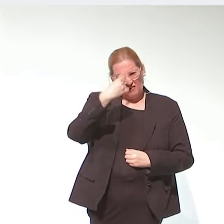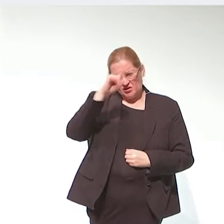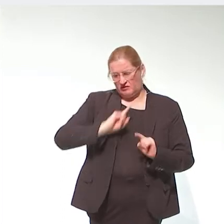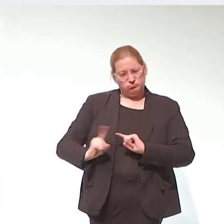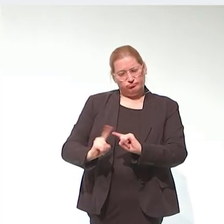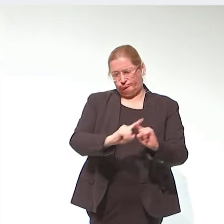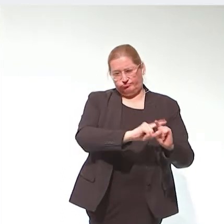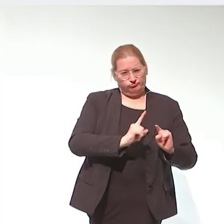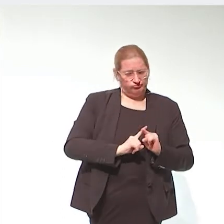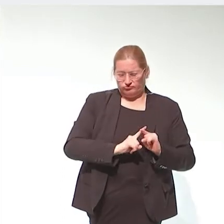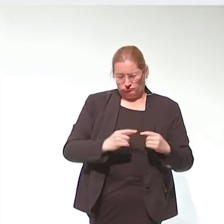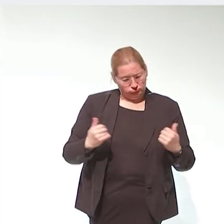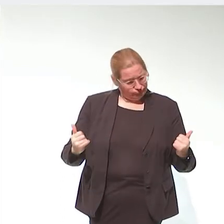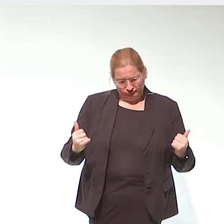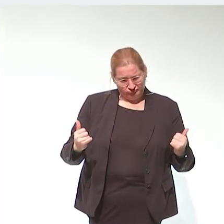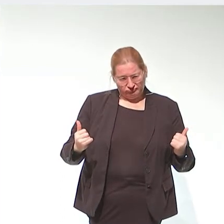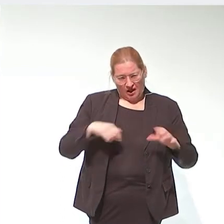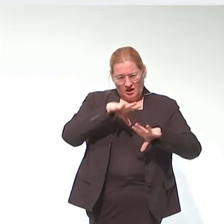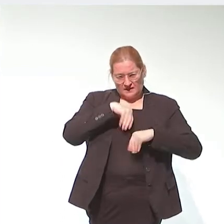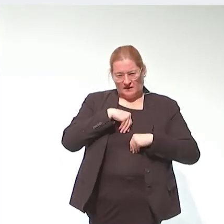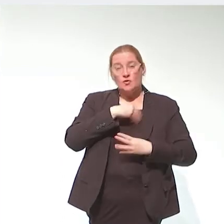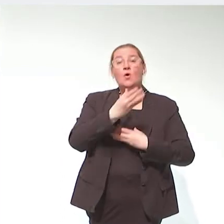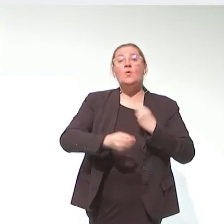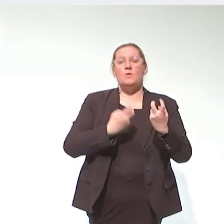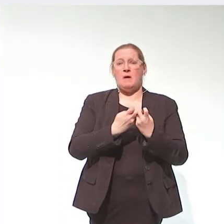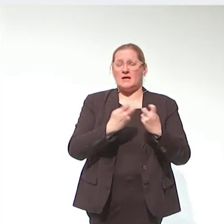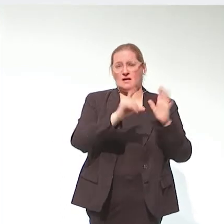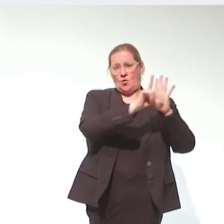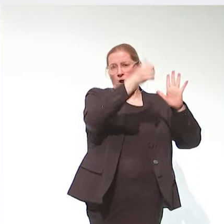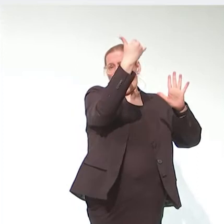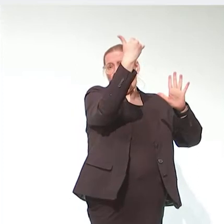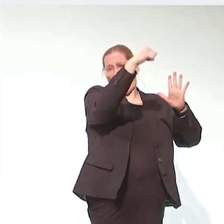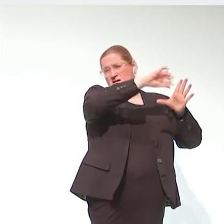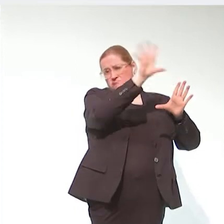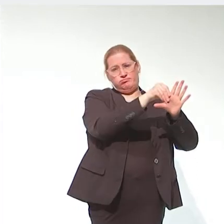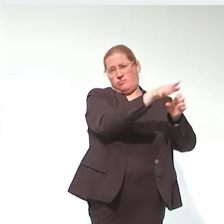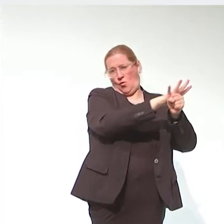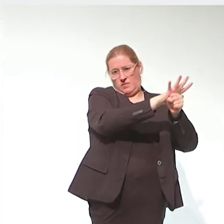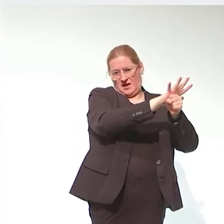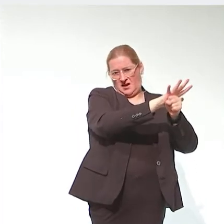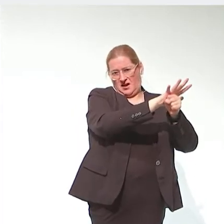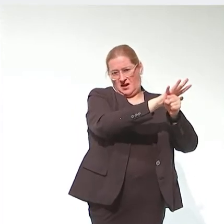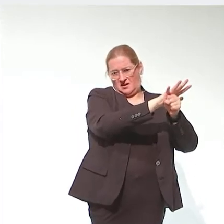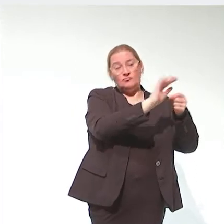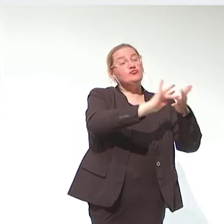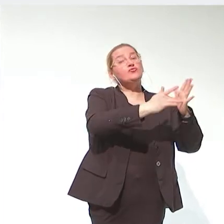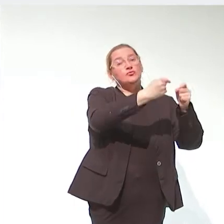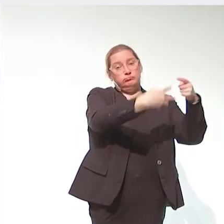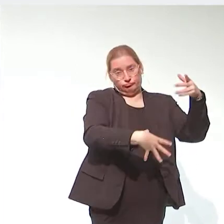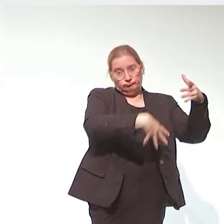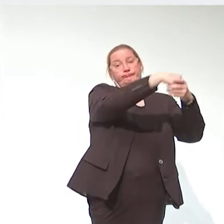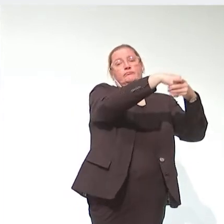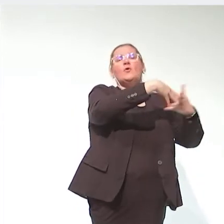or you have directed it towards either a revision of existing laws or bylaws, or you have chosen